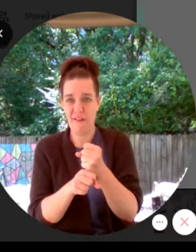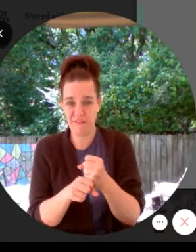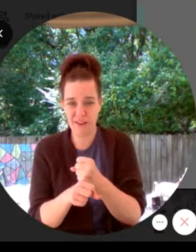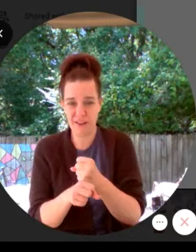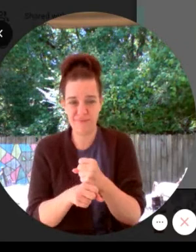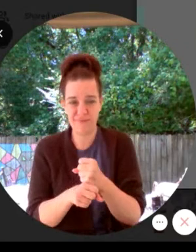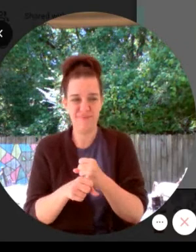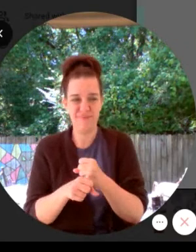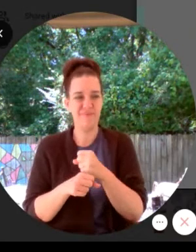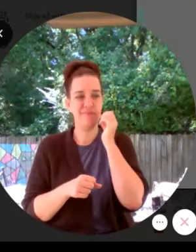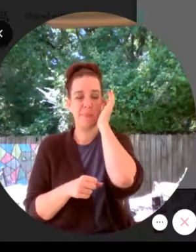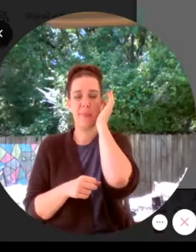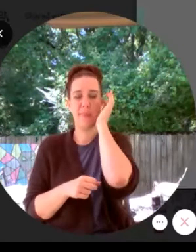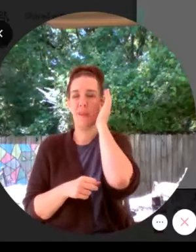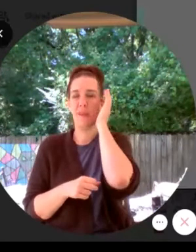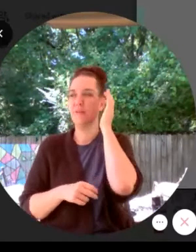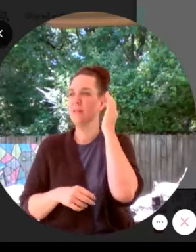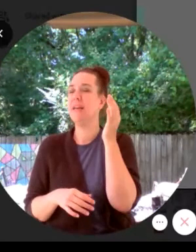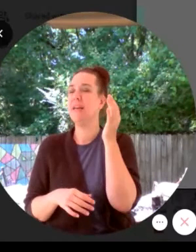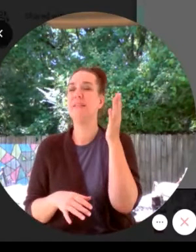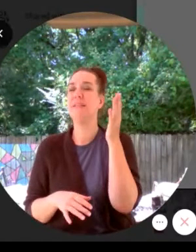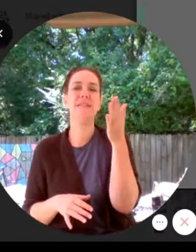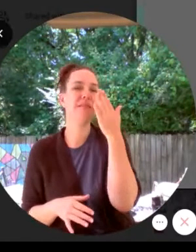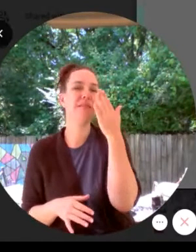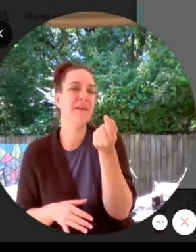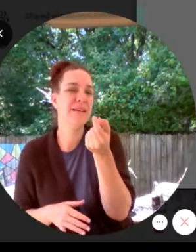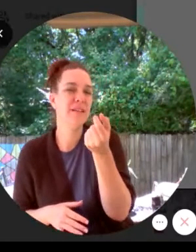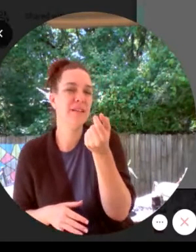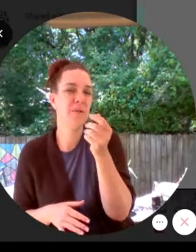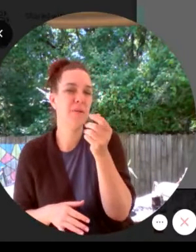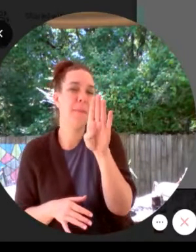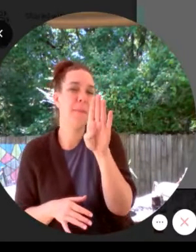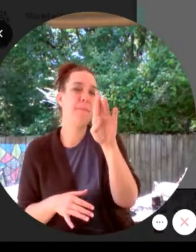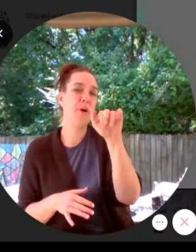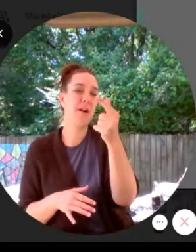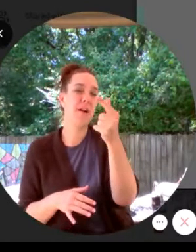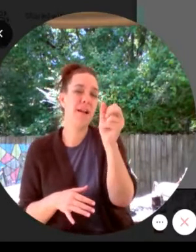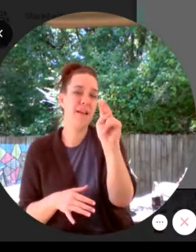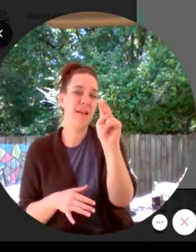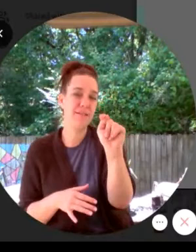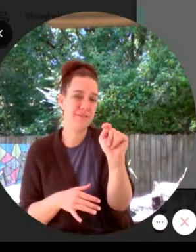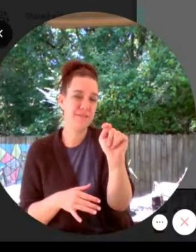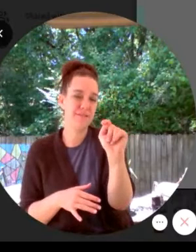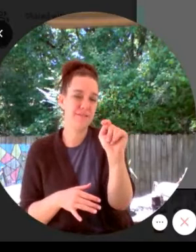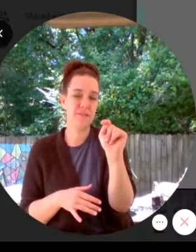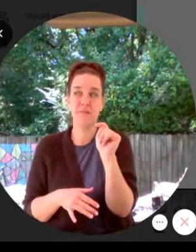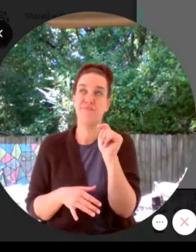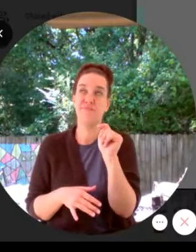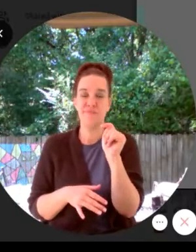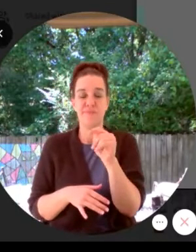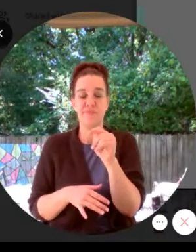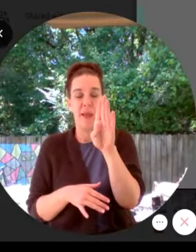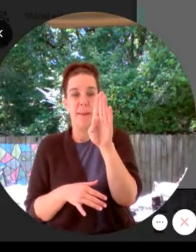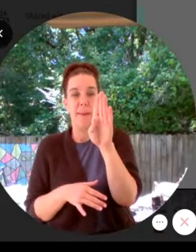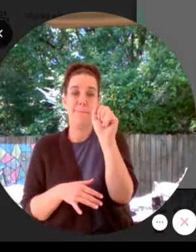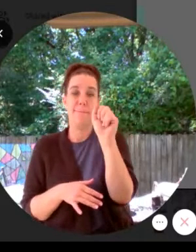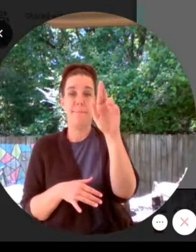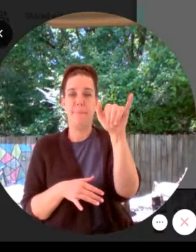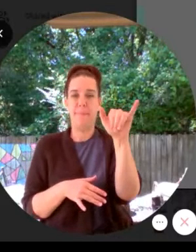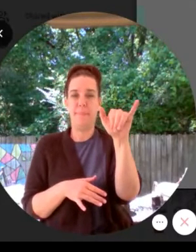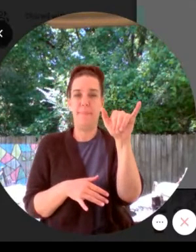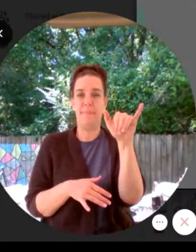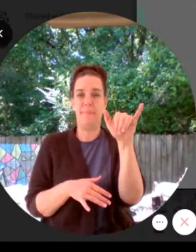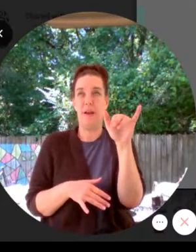of bergamot. Barry had always had a weakness for Earl